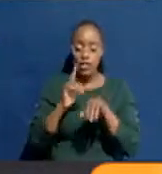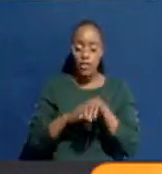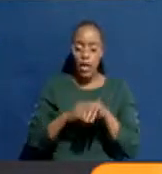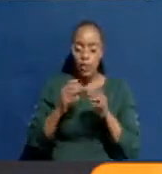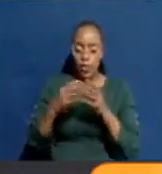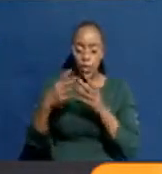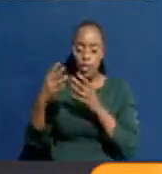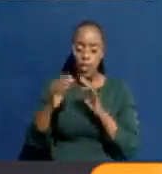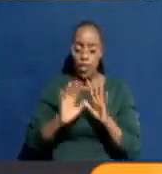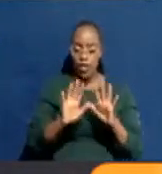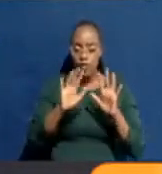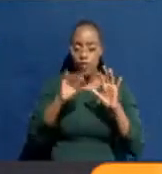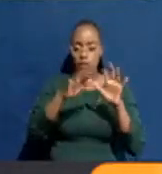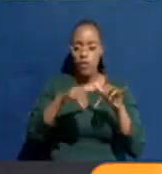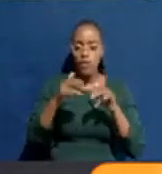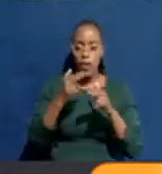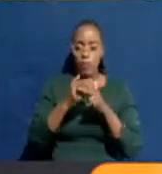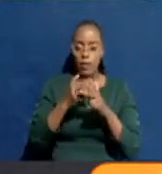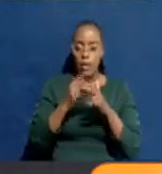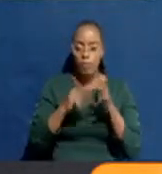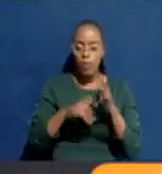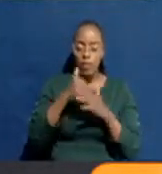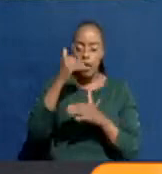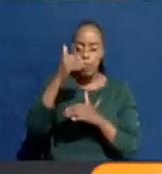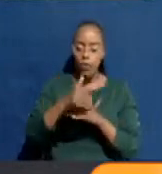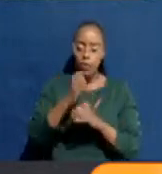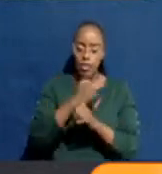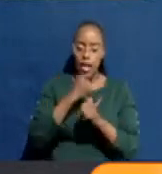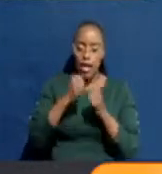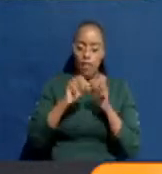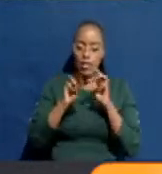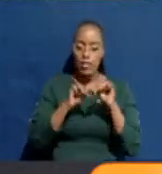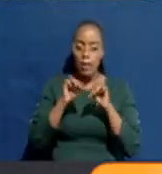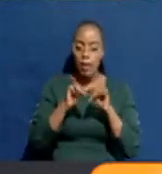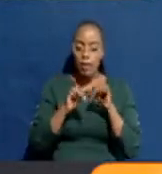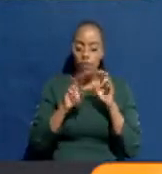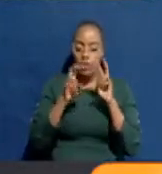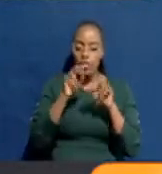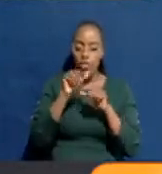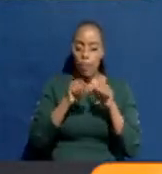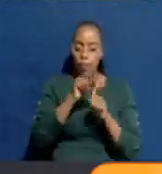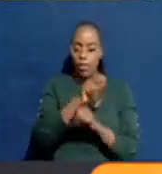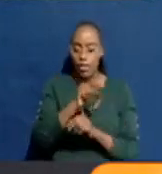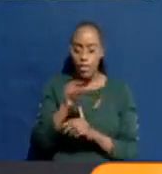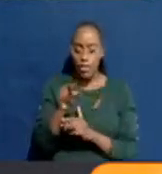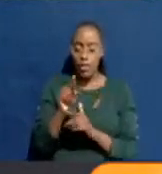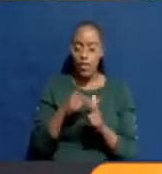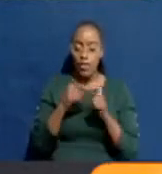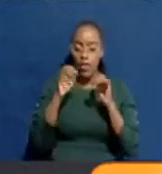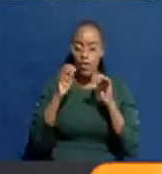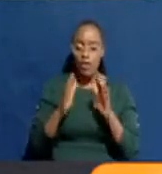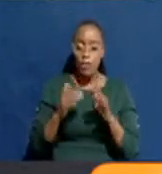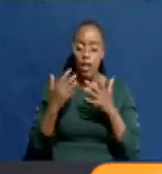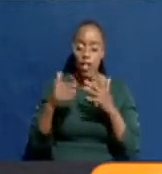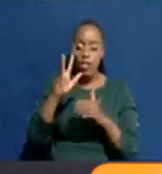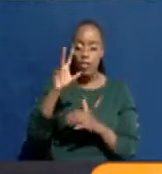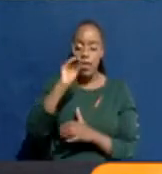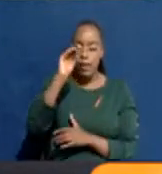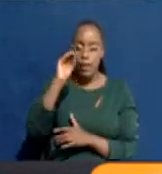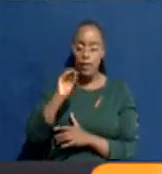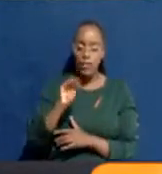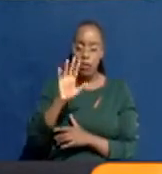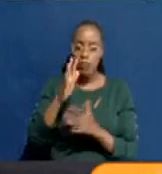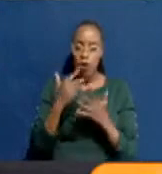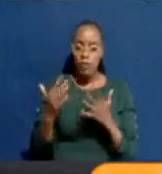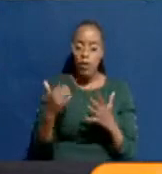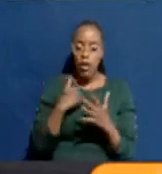farming, you go to something called post-harvest management. Around that sphere, farmers lose over 30% of their produce.